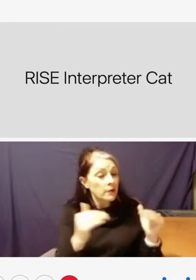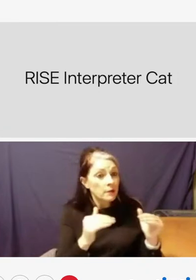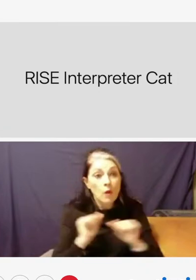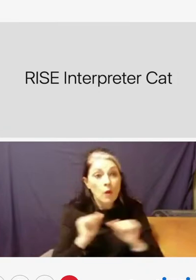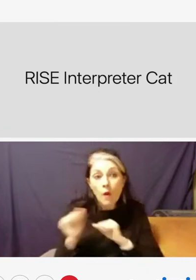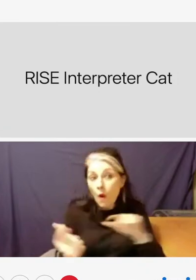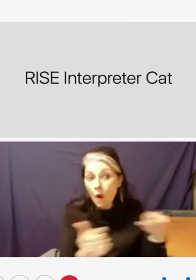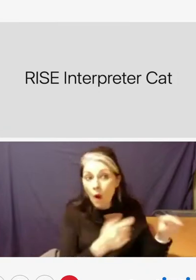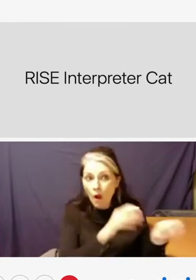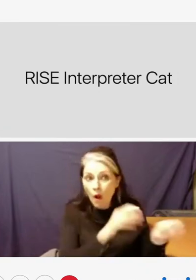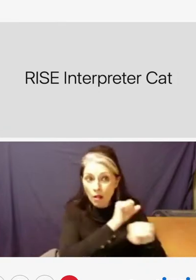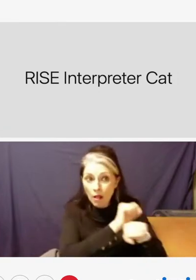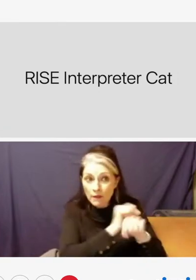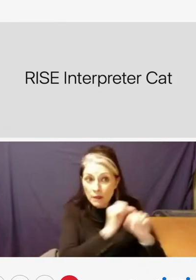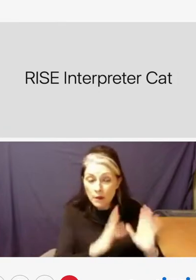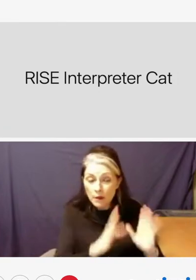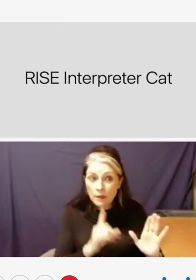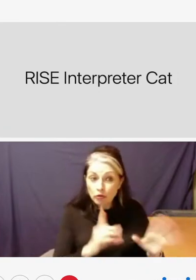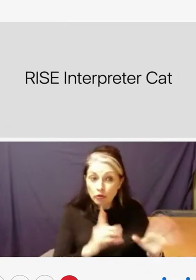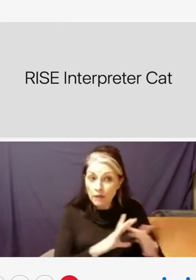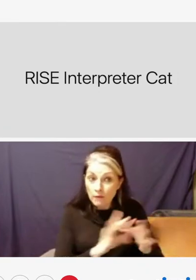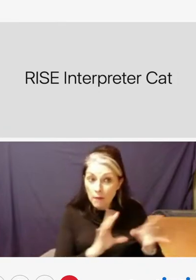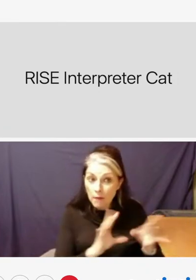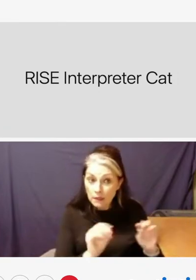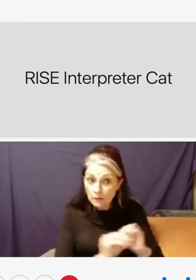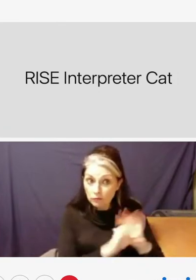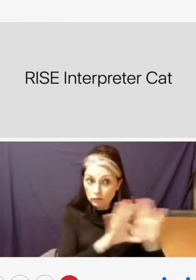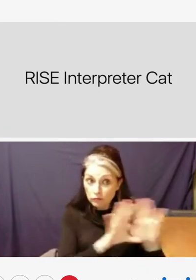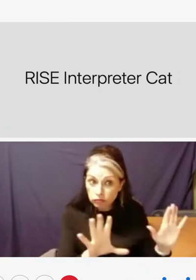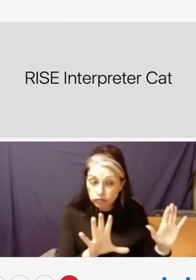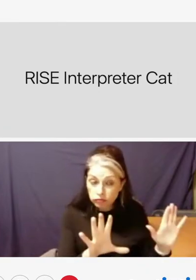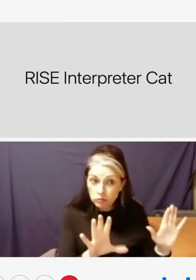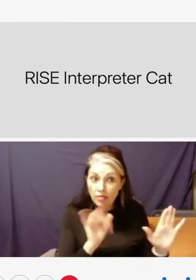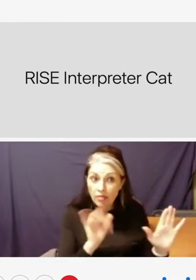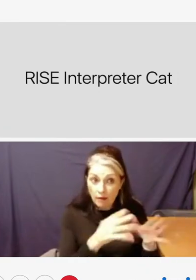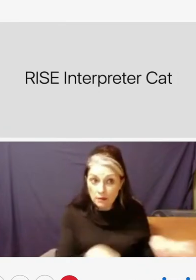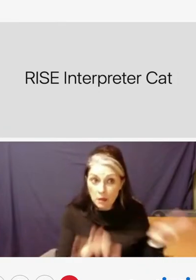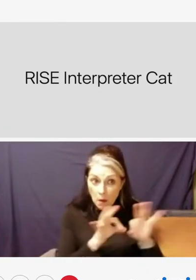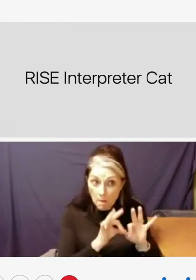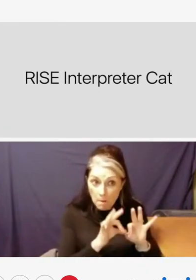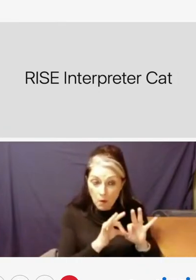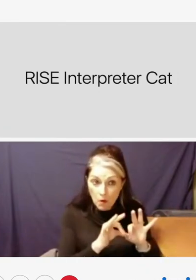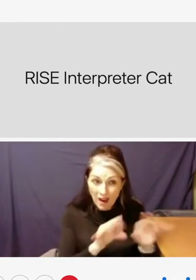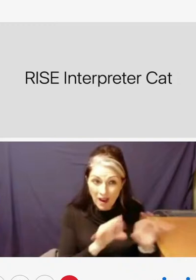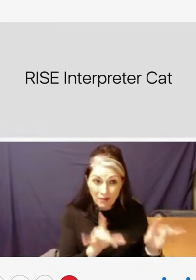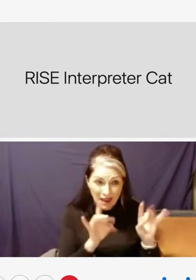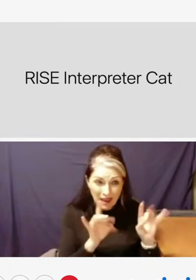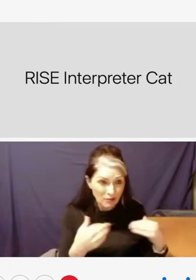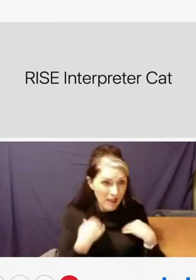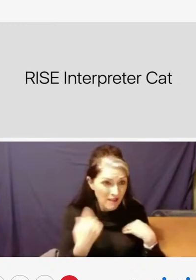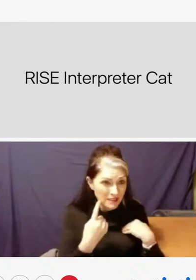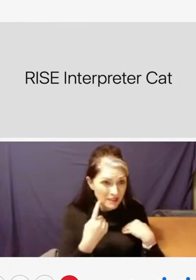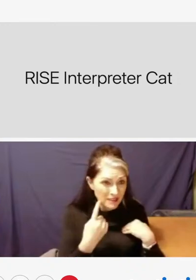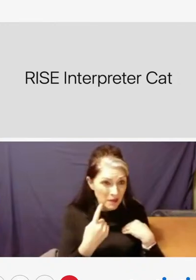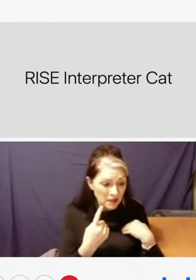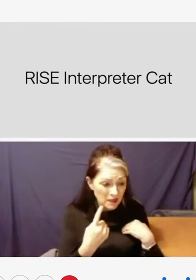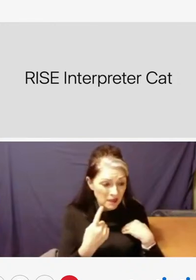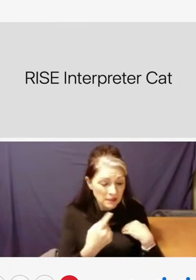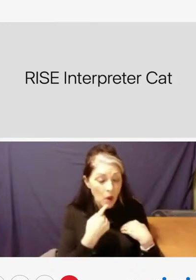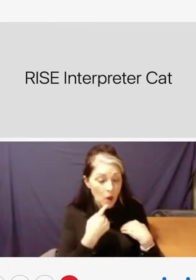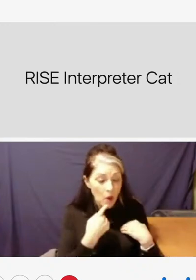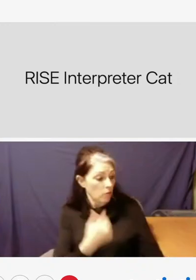get the message across I think that's important I would hate to have anyone approach just saying that they were not informed